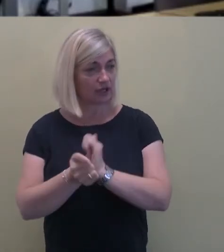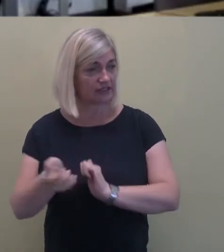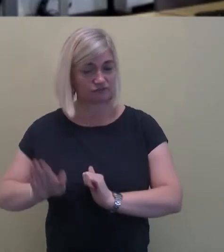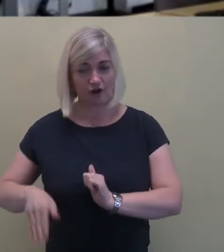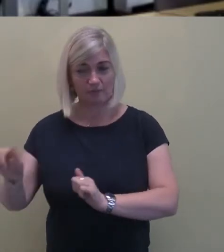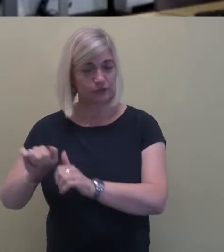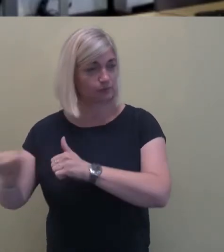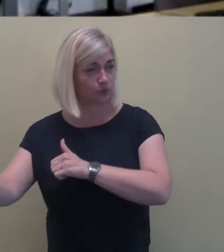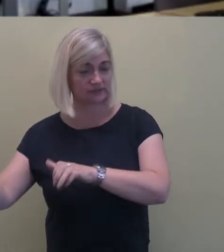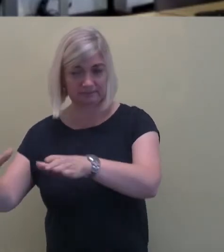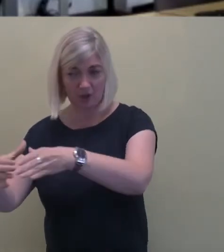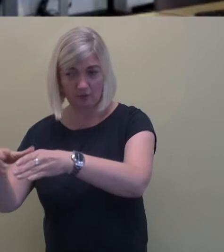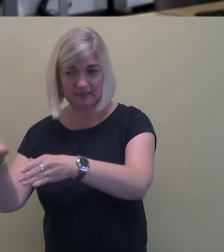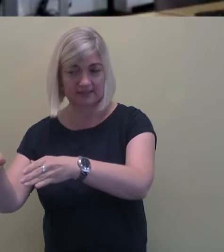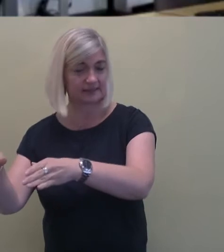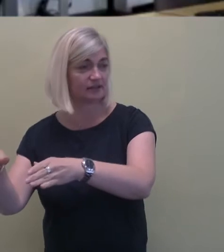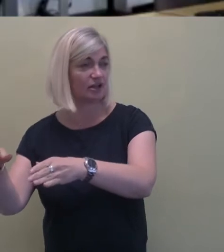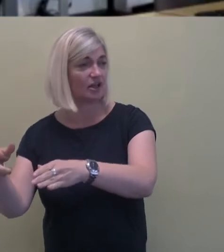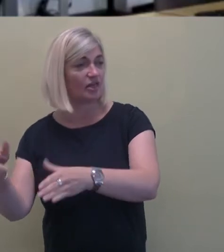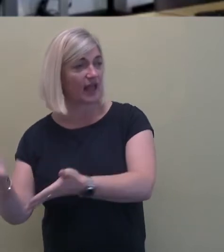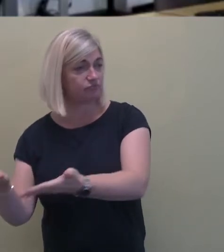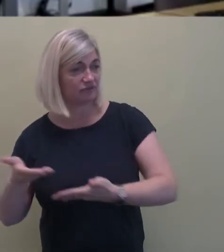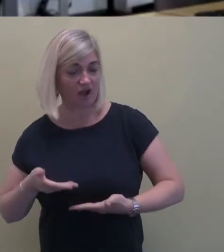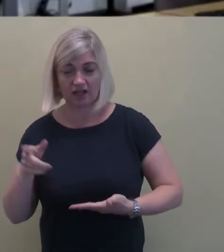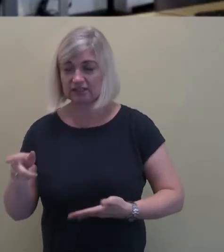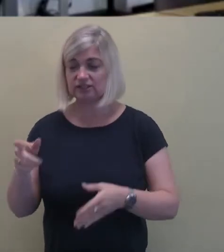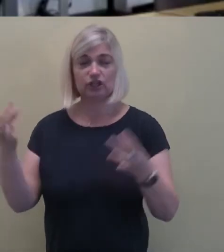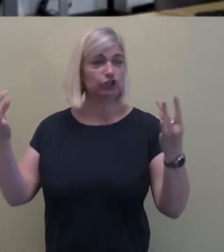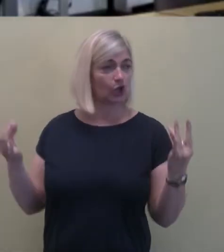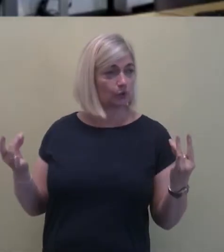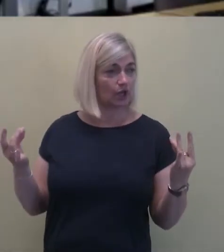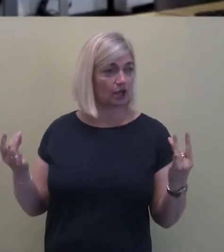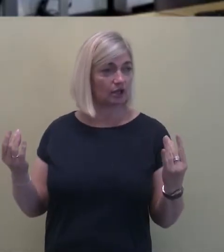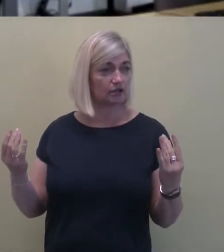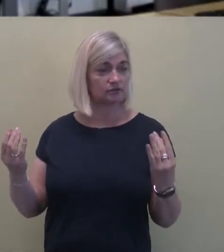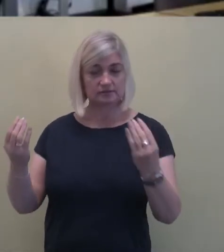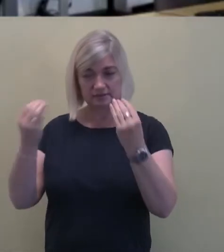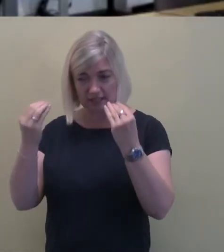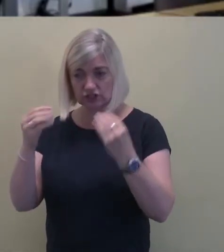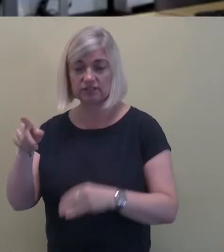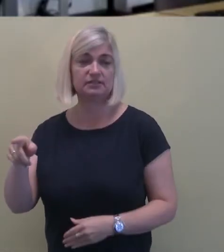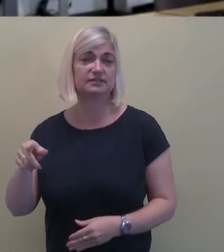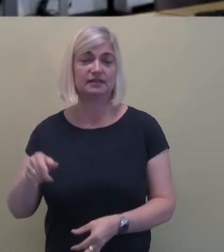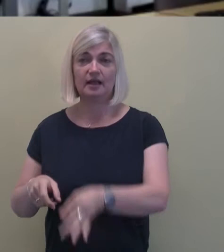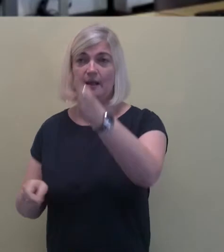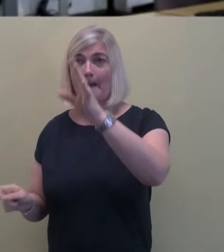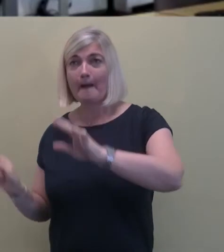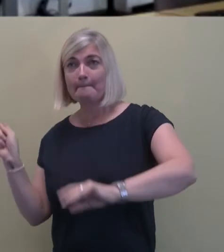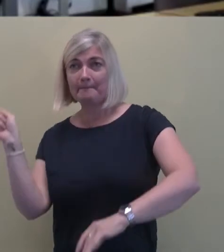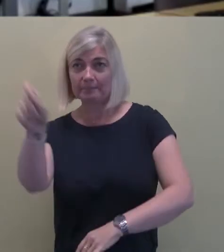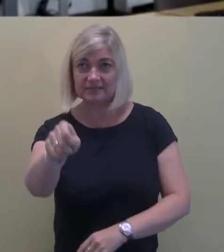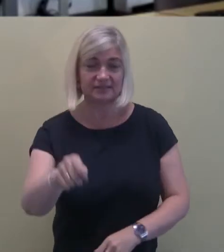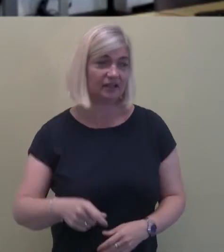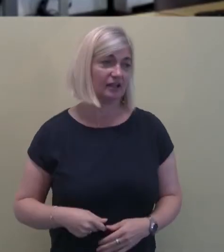what sort of course they might want to do, what sort of path they need to follow. What services your department